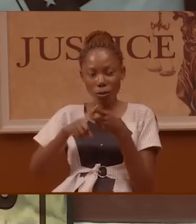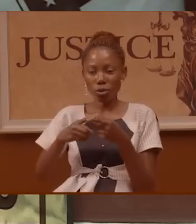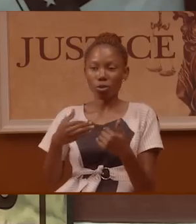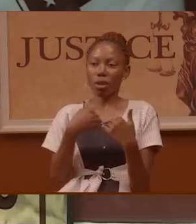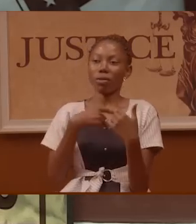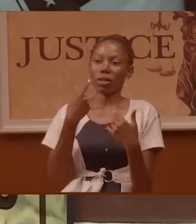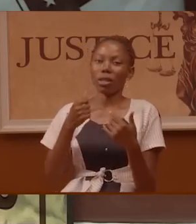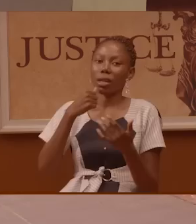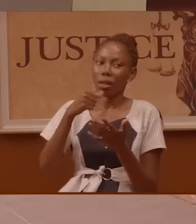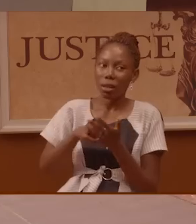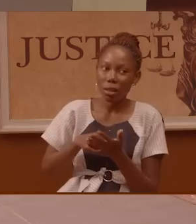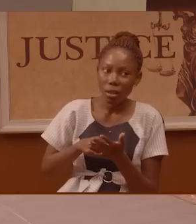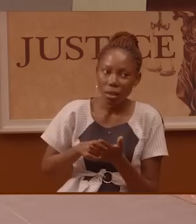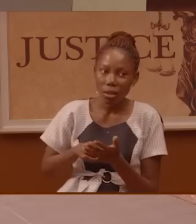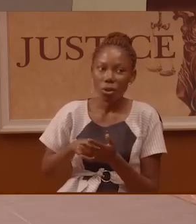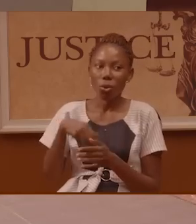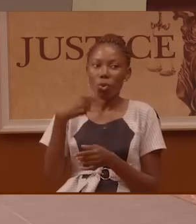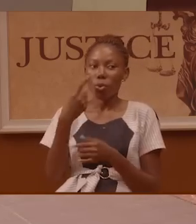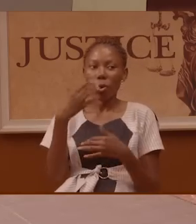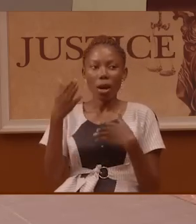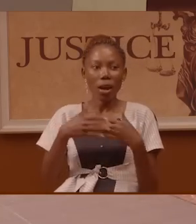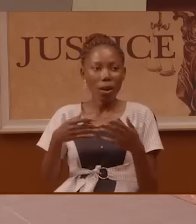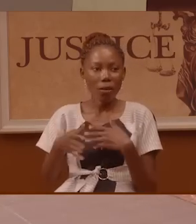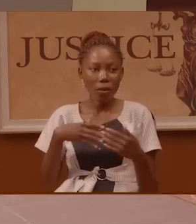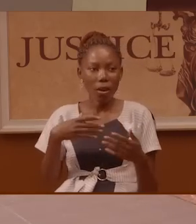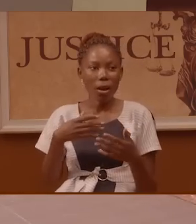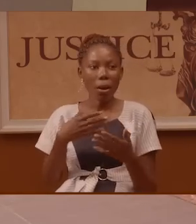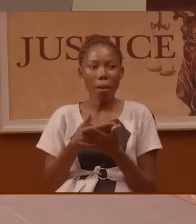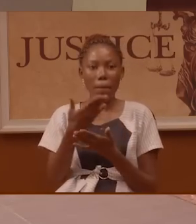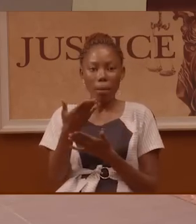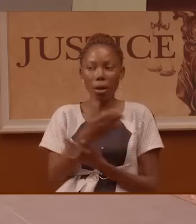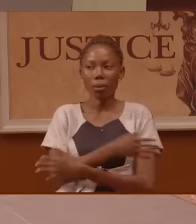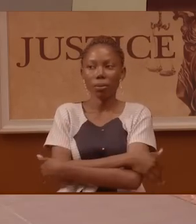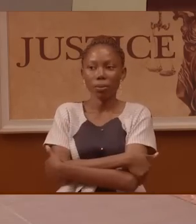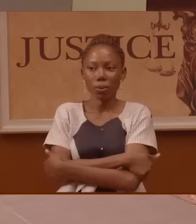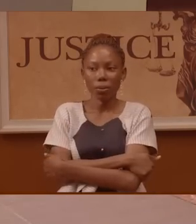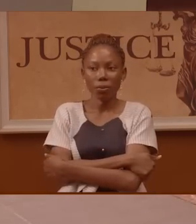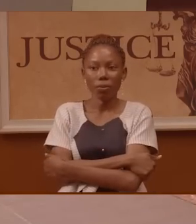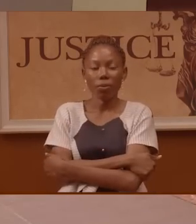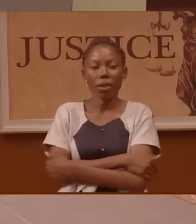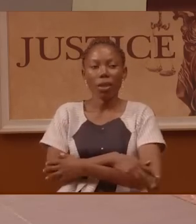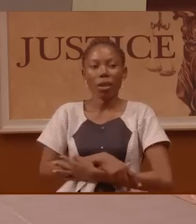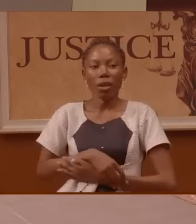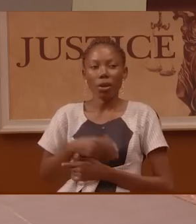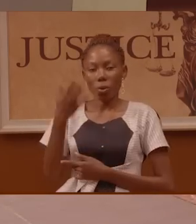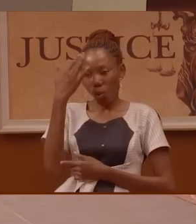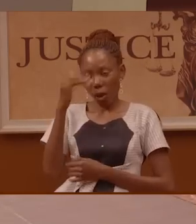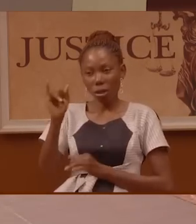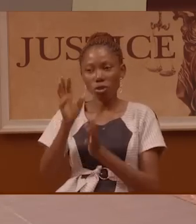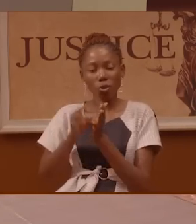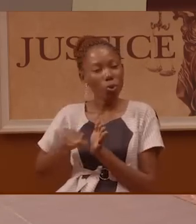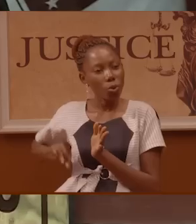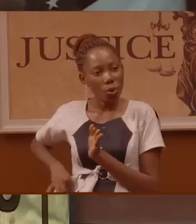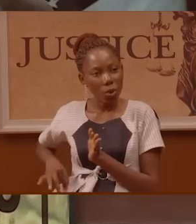letter of administration. Whoever buys, there's something we call caveat emptor. Buyers beware. It's at your own peril.